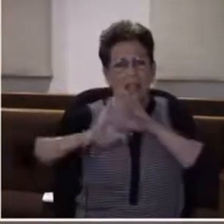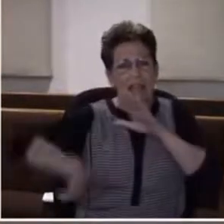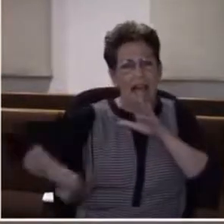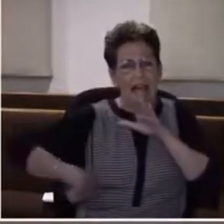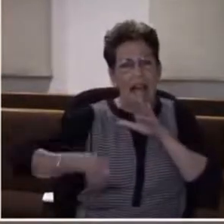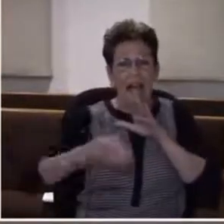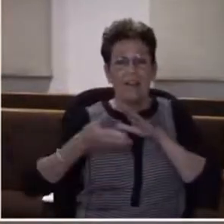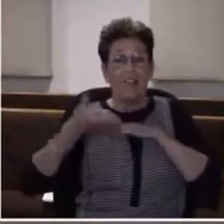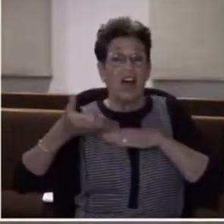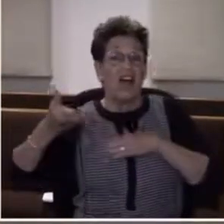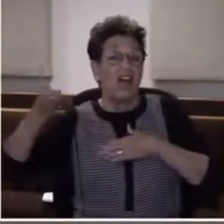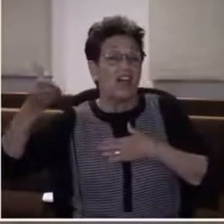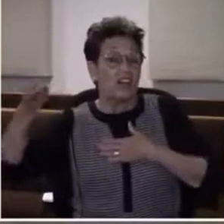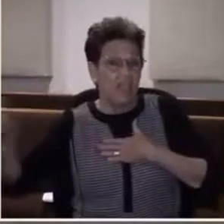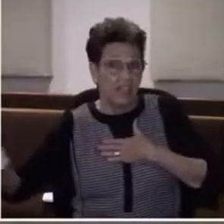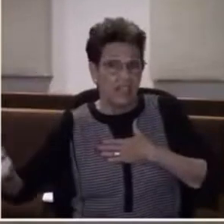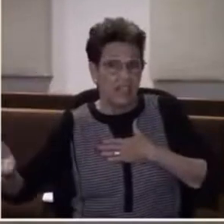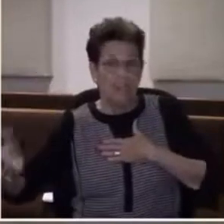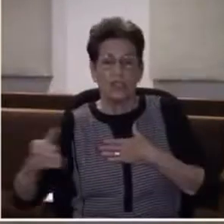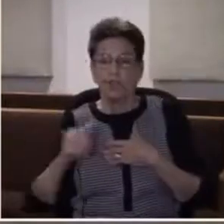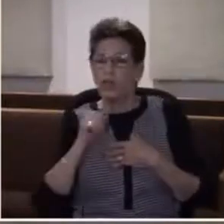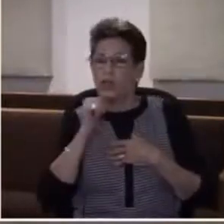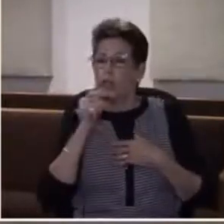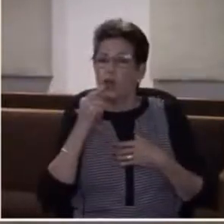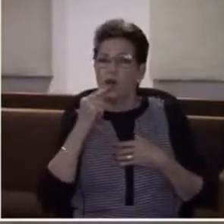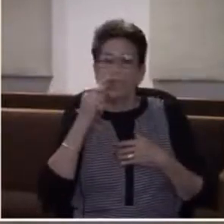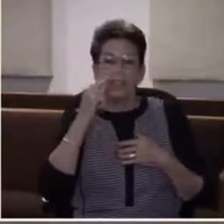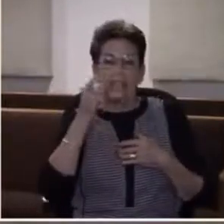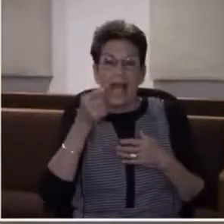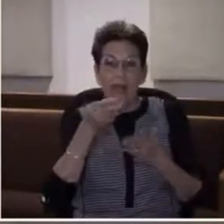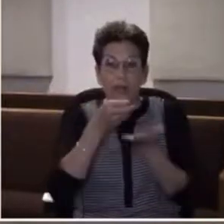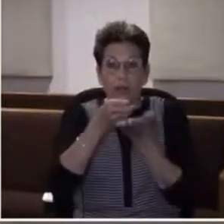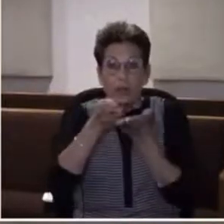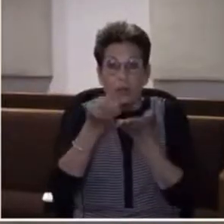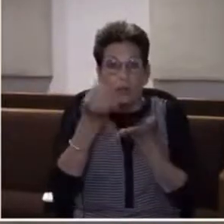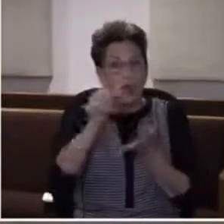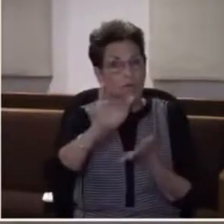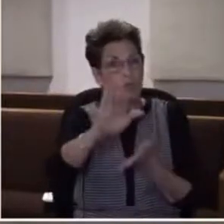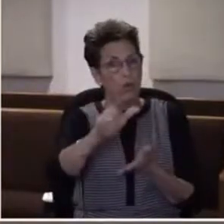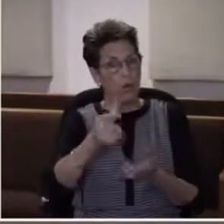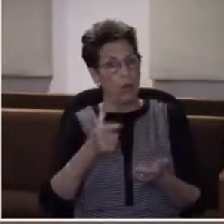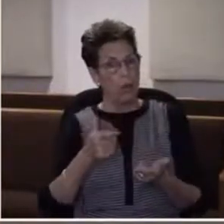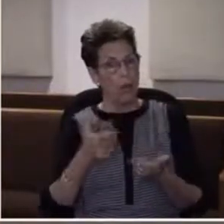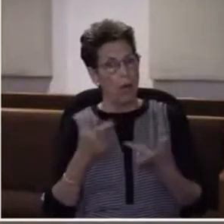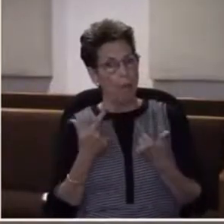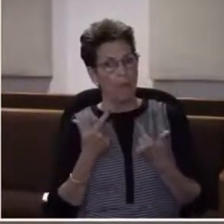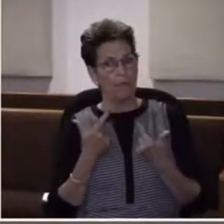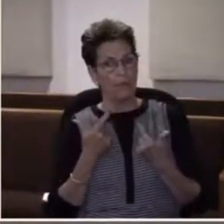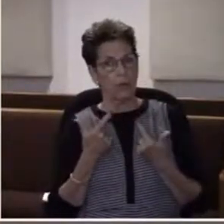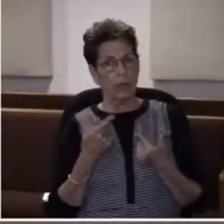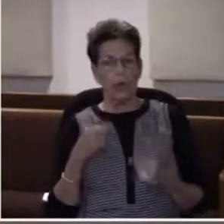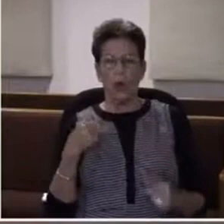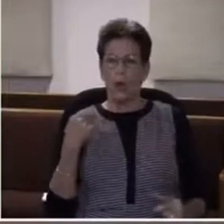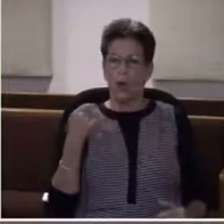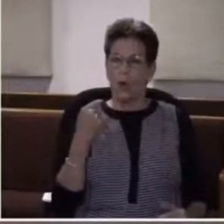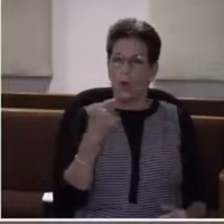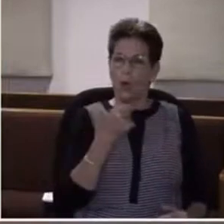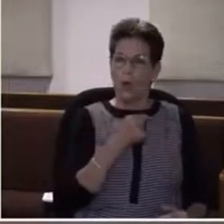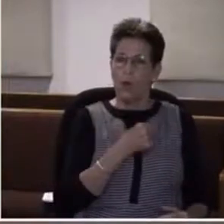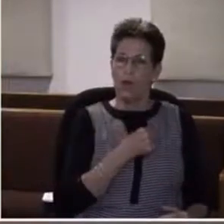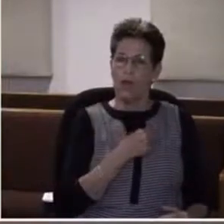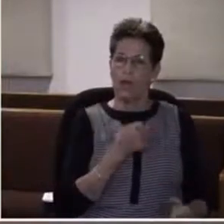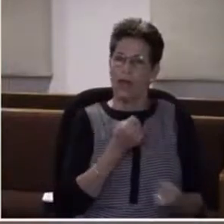the full truth of your life. It's funny how invested we are in